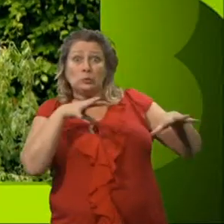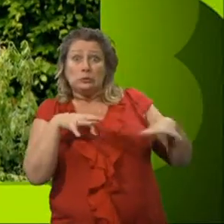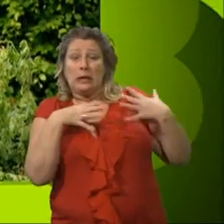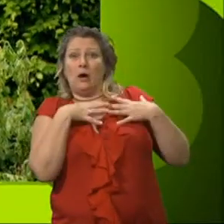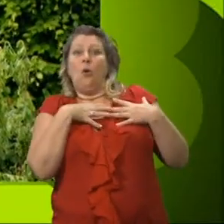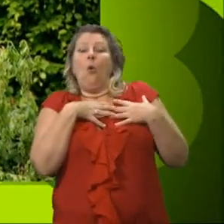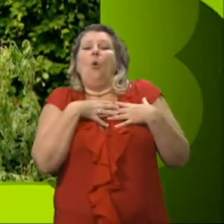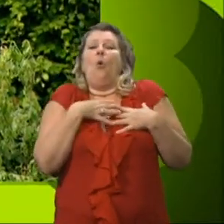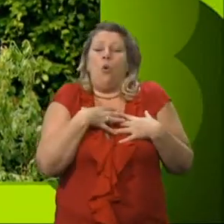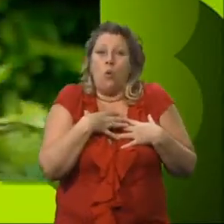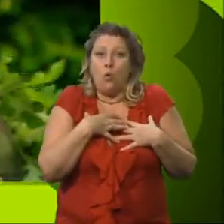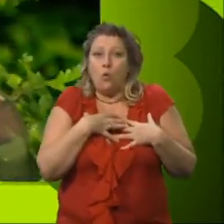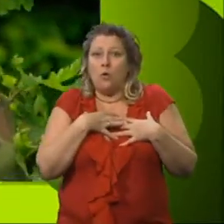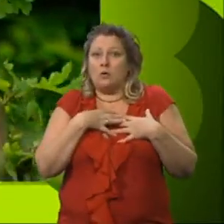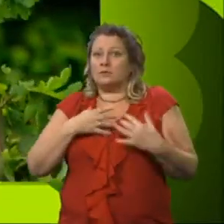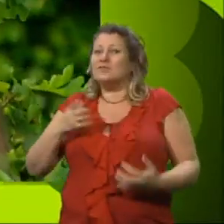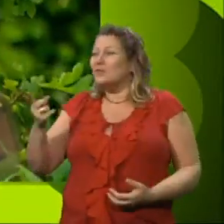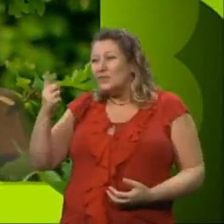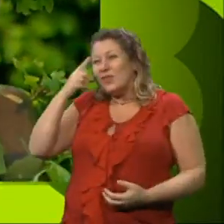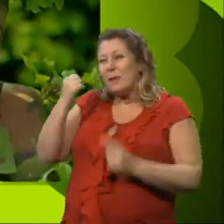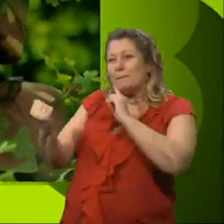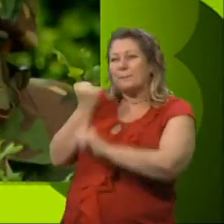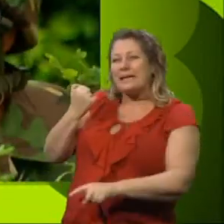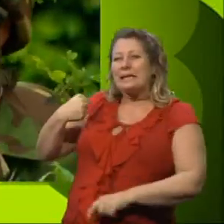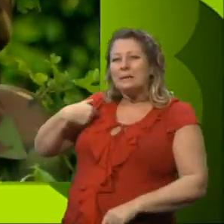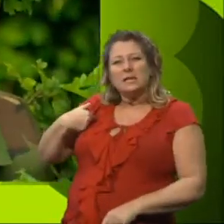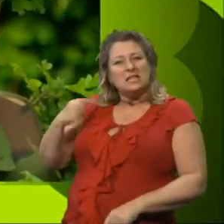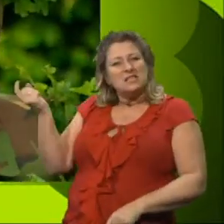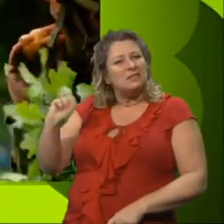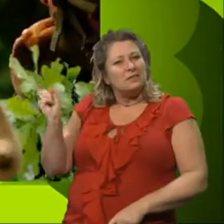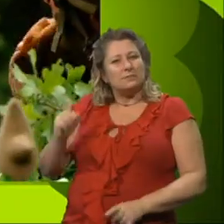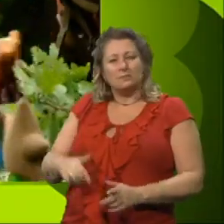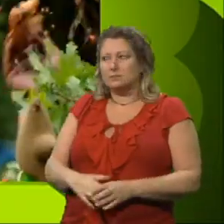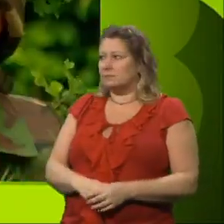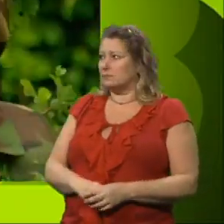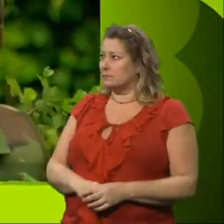Ah, Sergeant Bluster. Thought you could get one over on me, did ya?